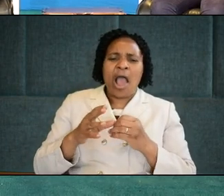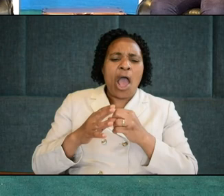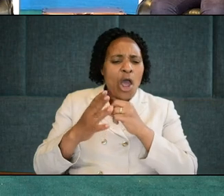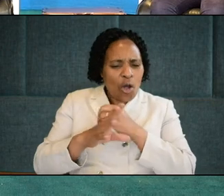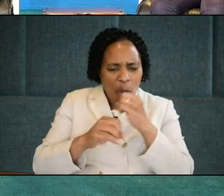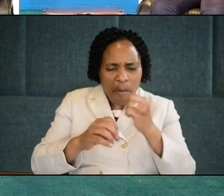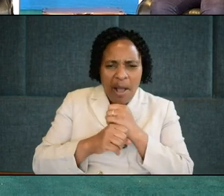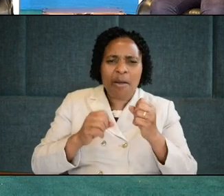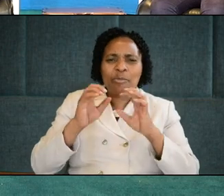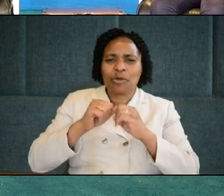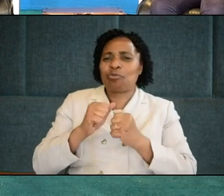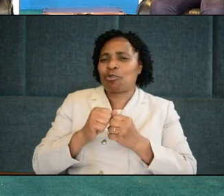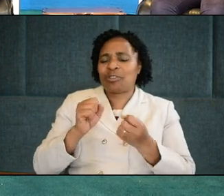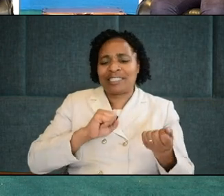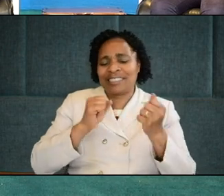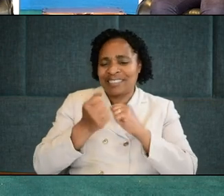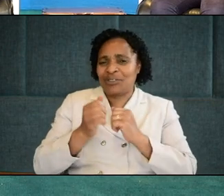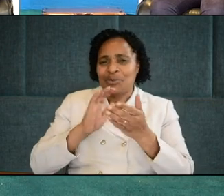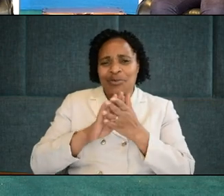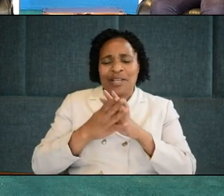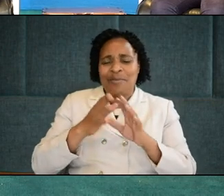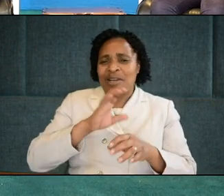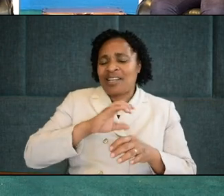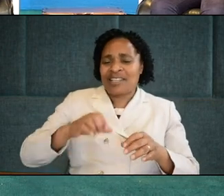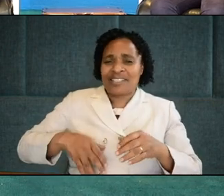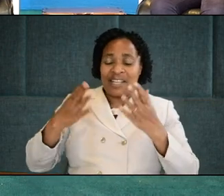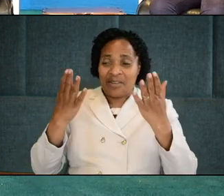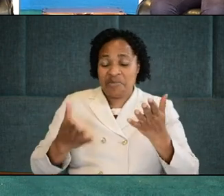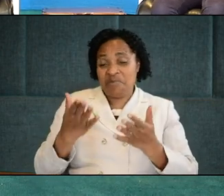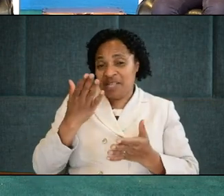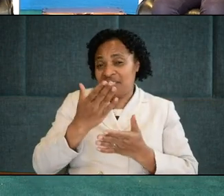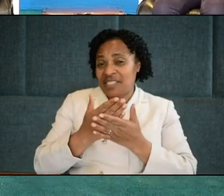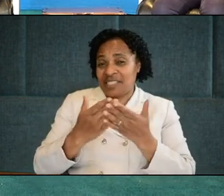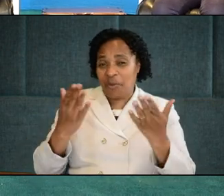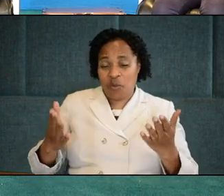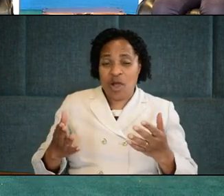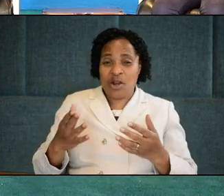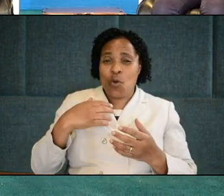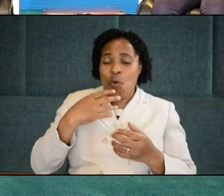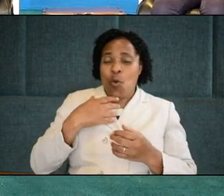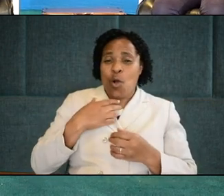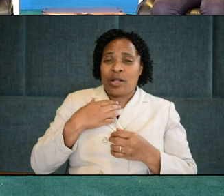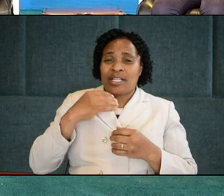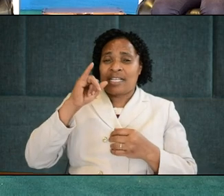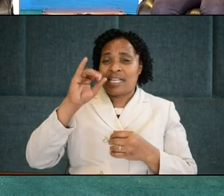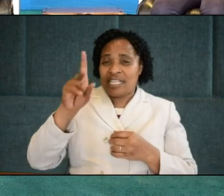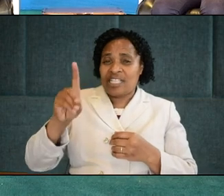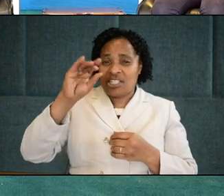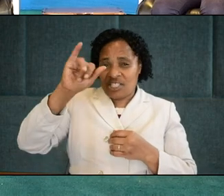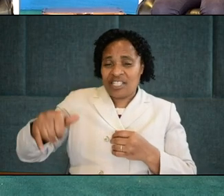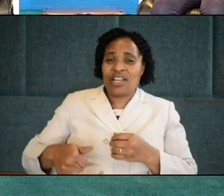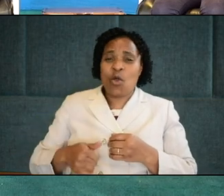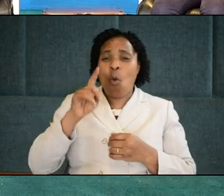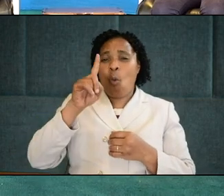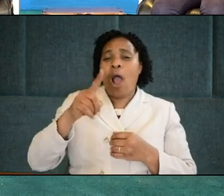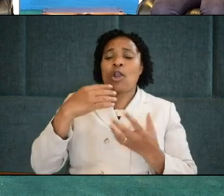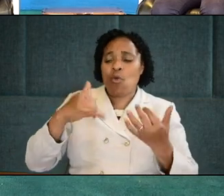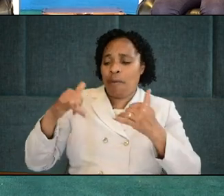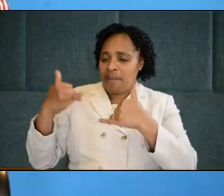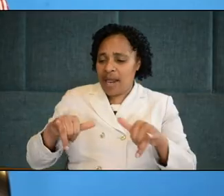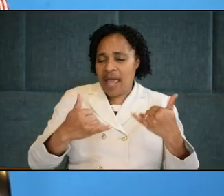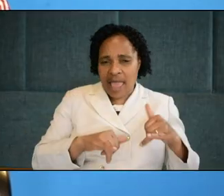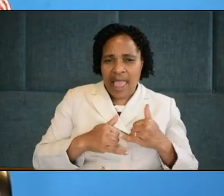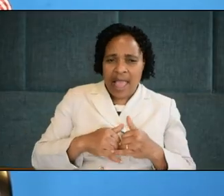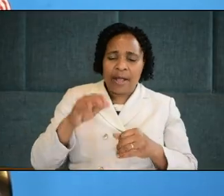is worthy of note. I can also think of somebody who maybe we can say is a DJ at a club. You're the one playing the music and